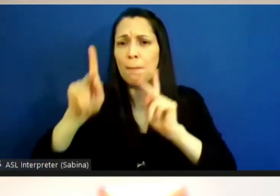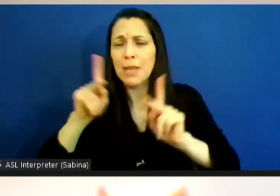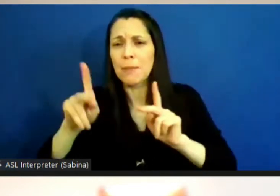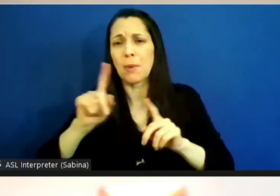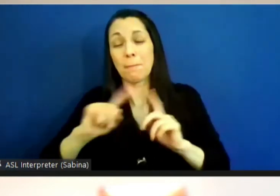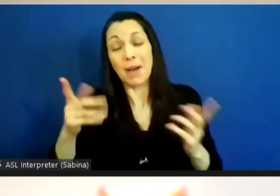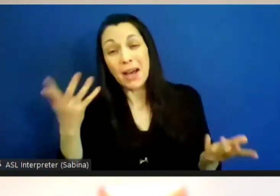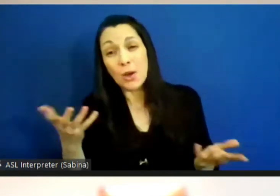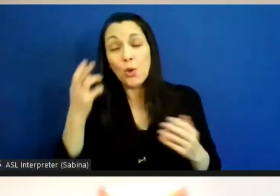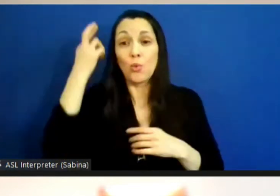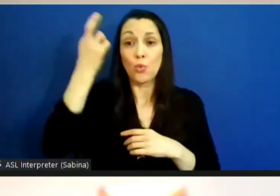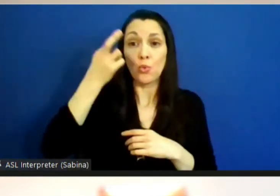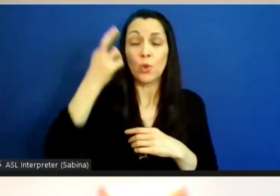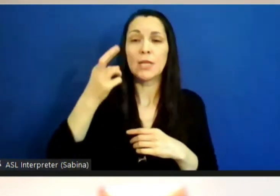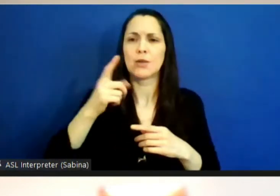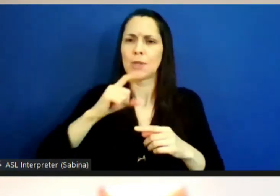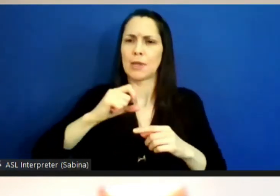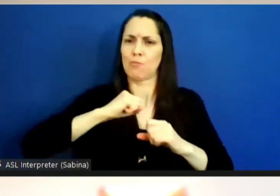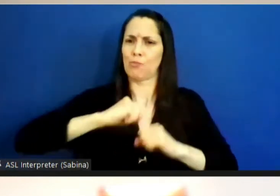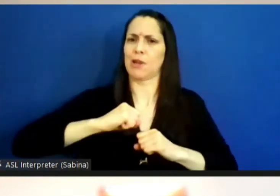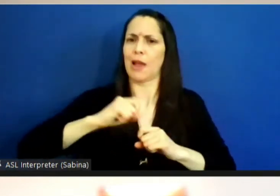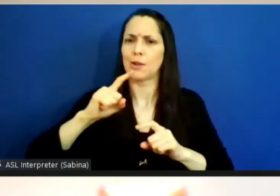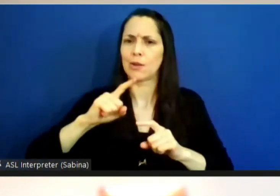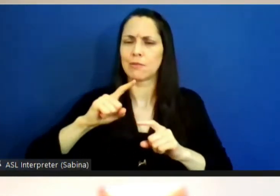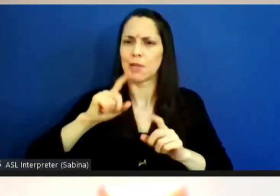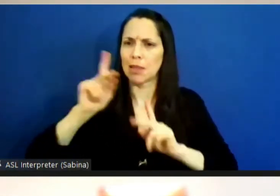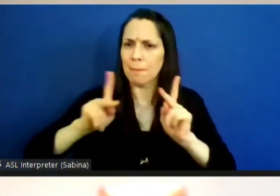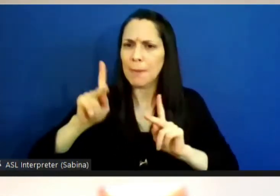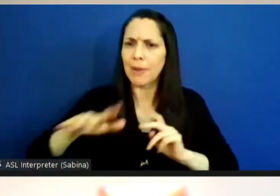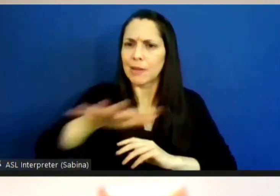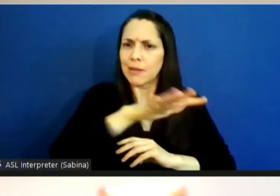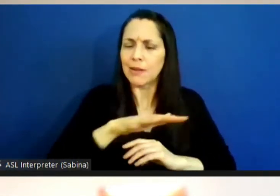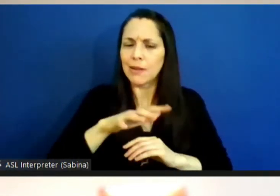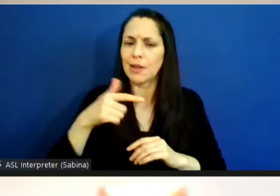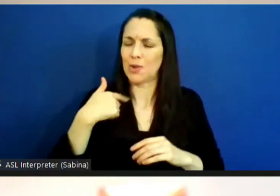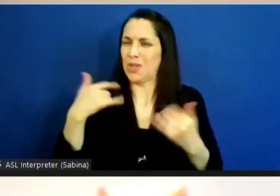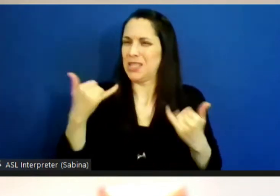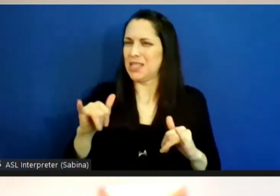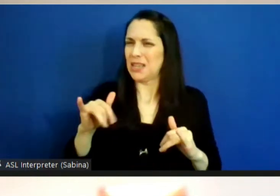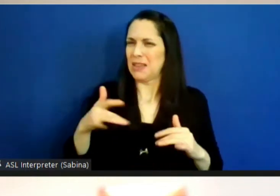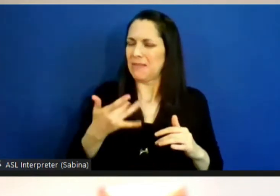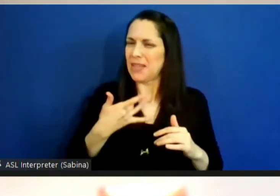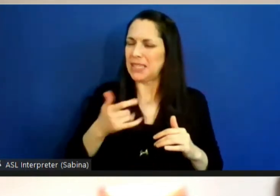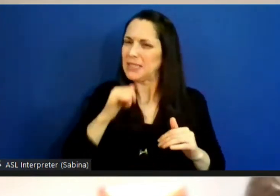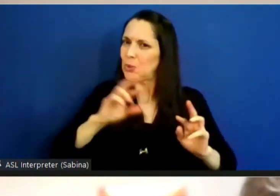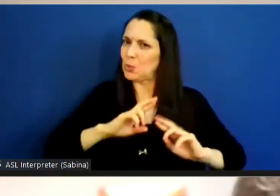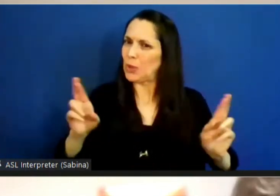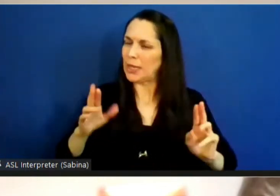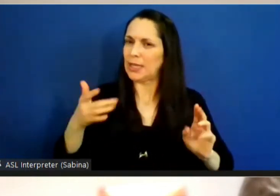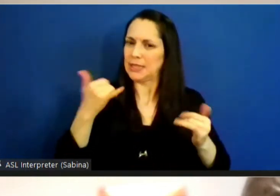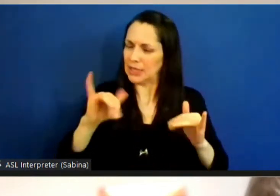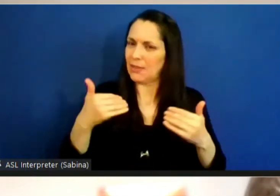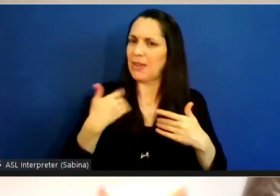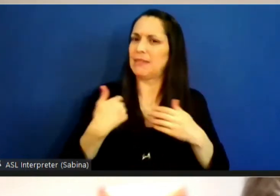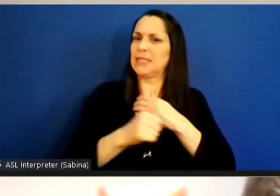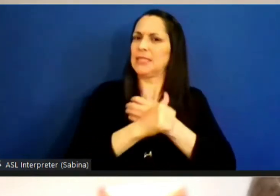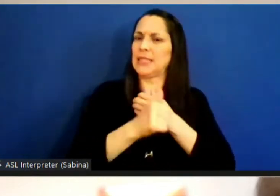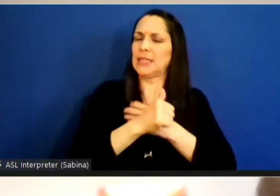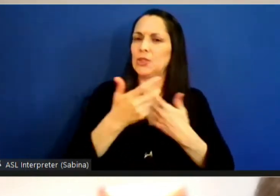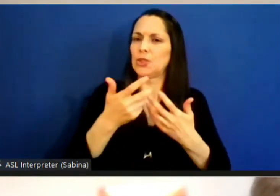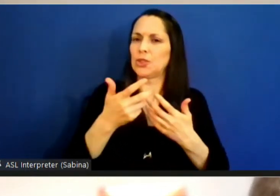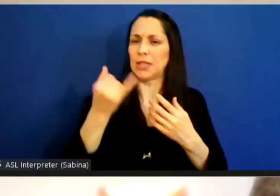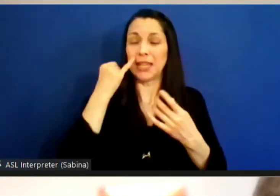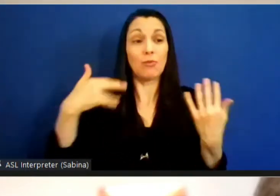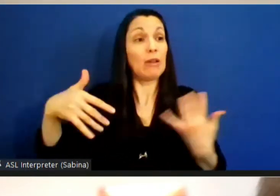because it protects everybody, and we still think there's a measure of danger to everybody if we're mingling vaccinated